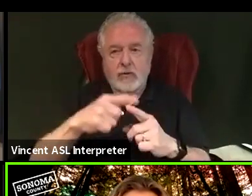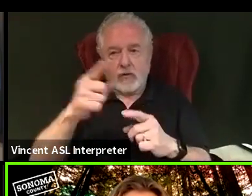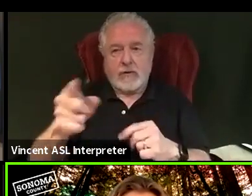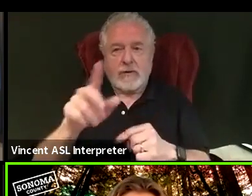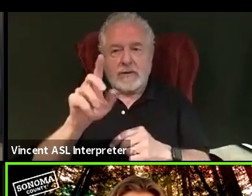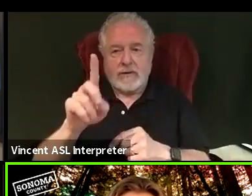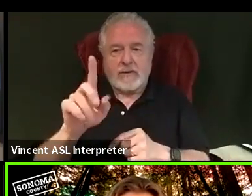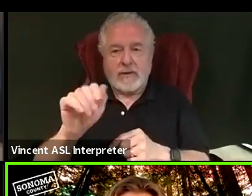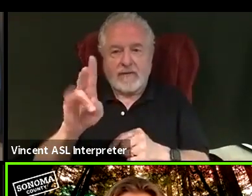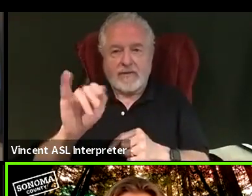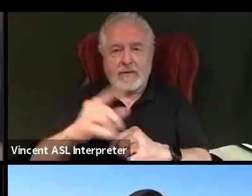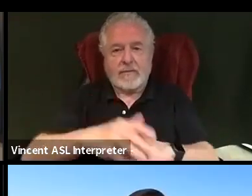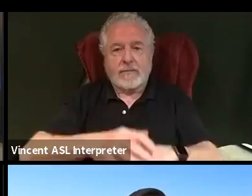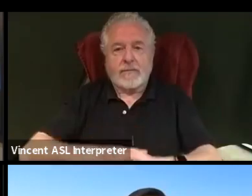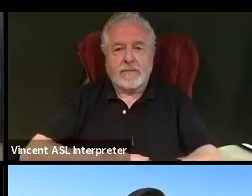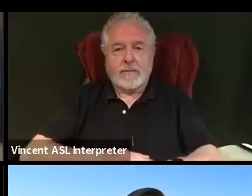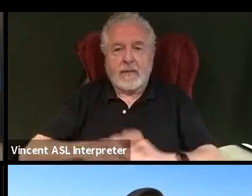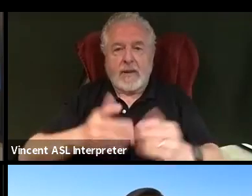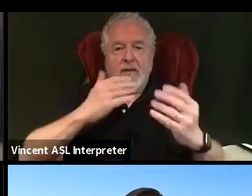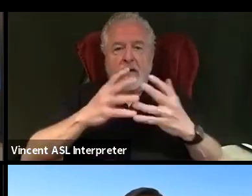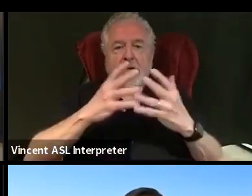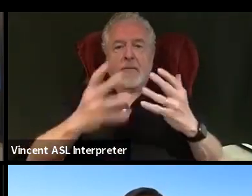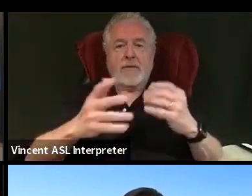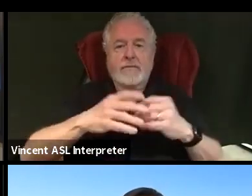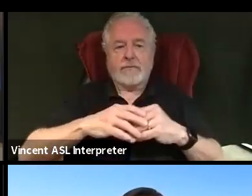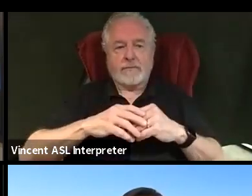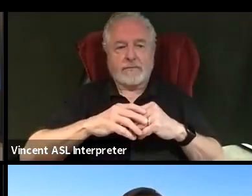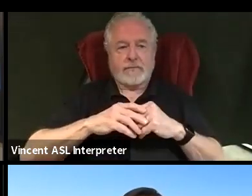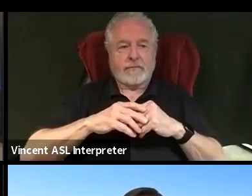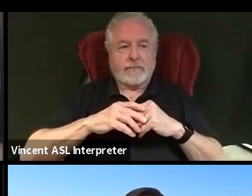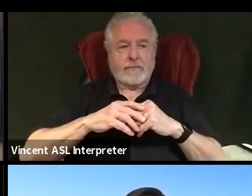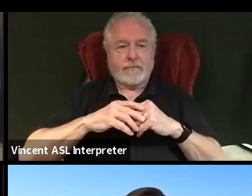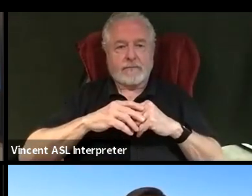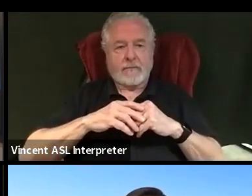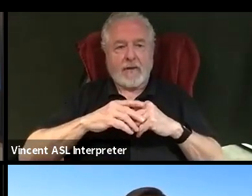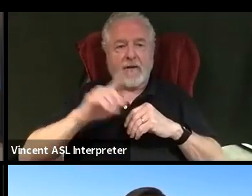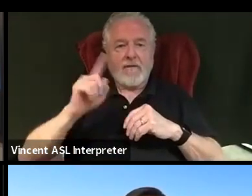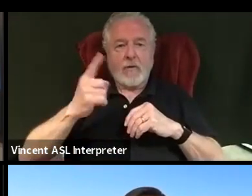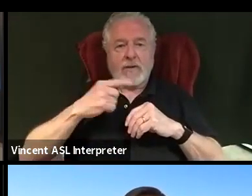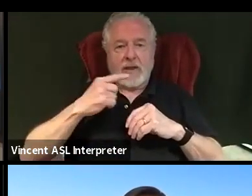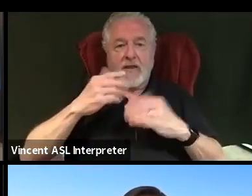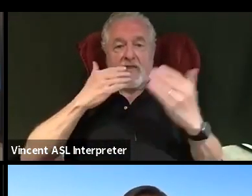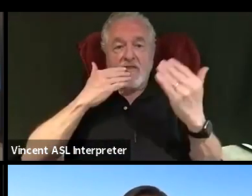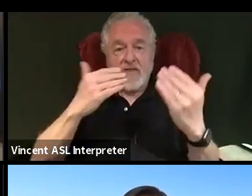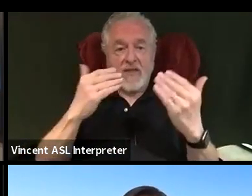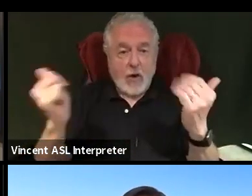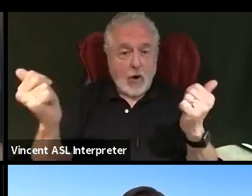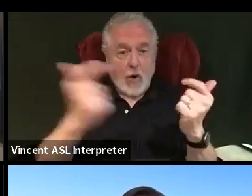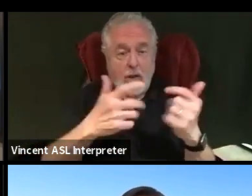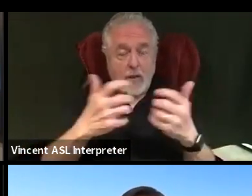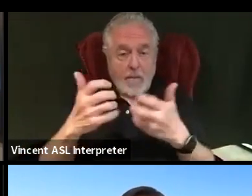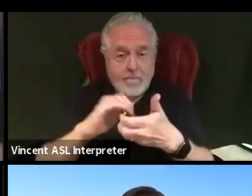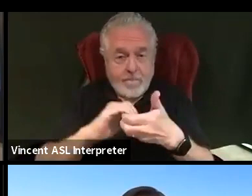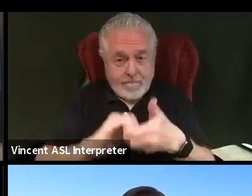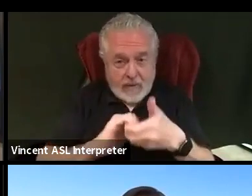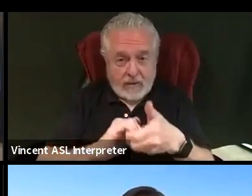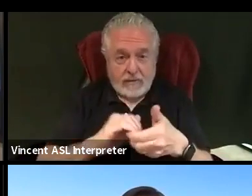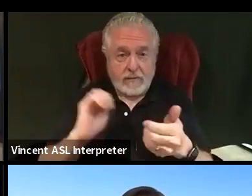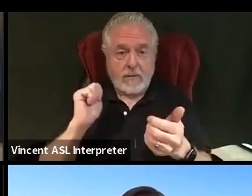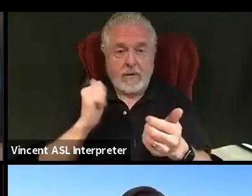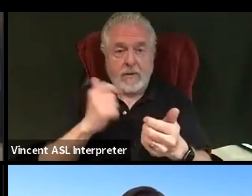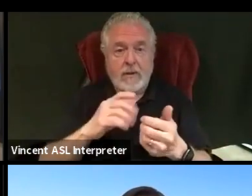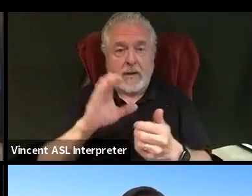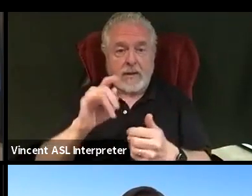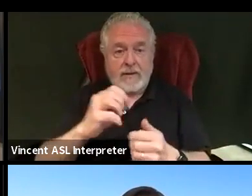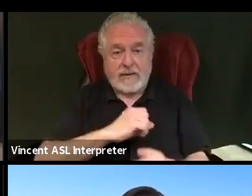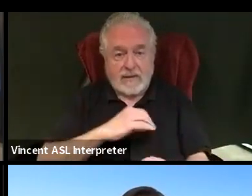David. Thank you very much, Chair. Appreciate that very much. And first off, I just want to say thank you to all of our partners, both of our